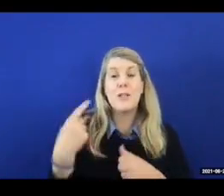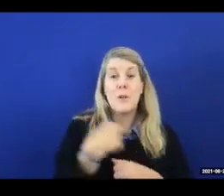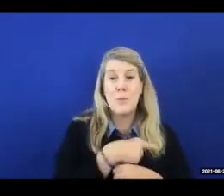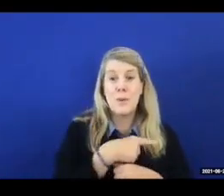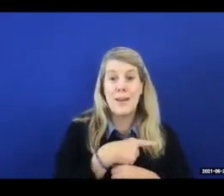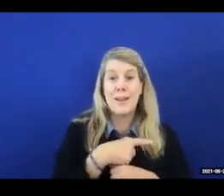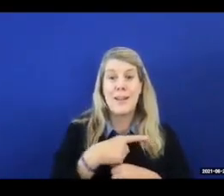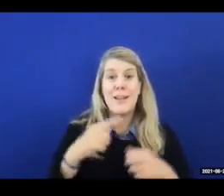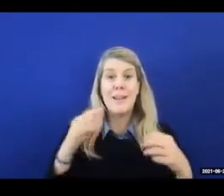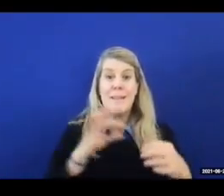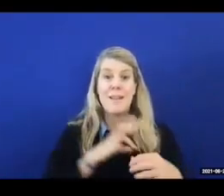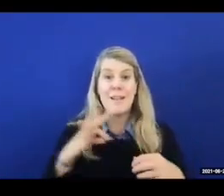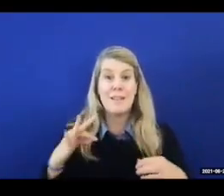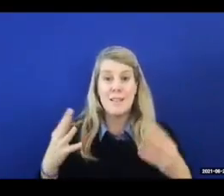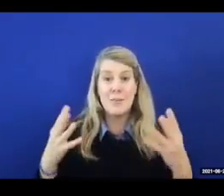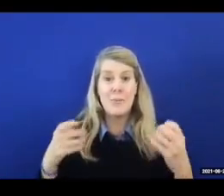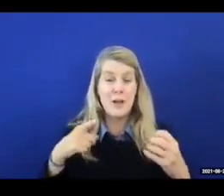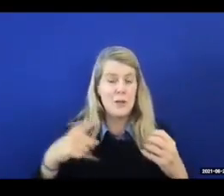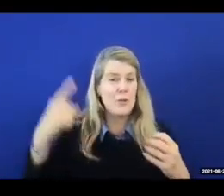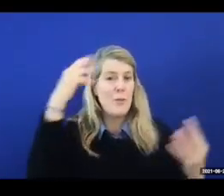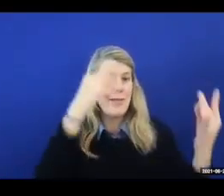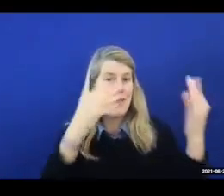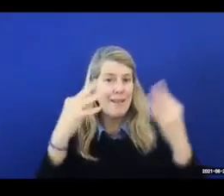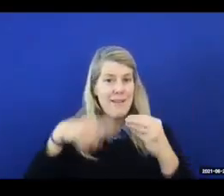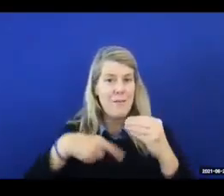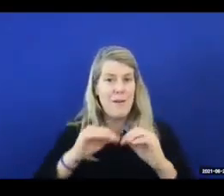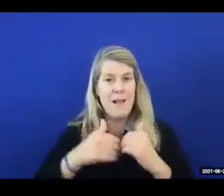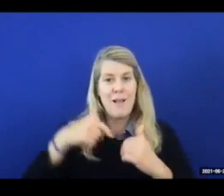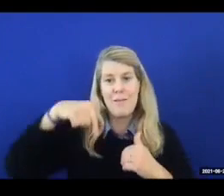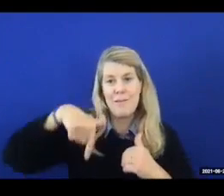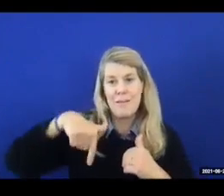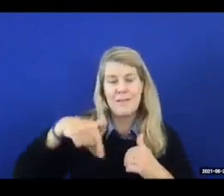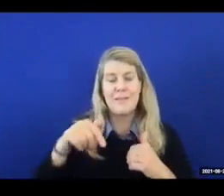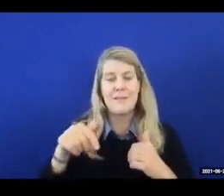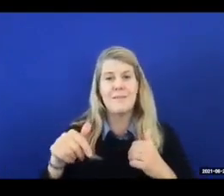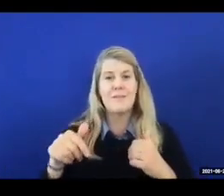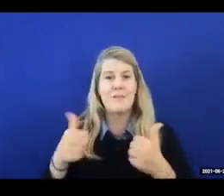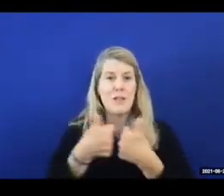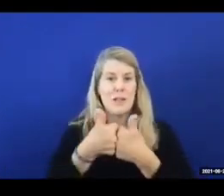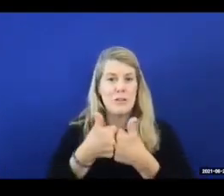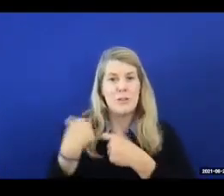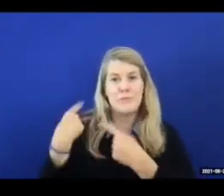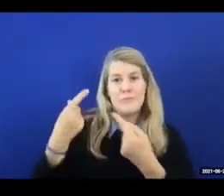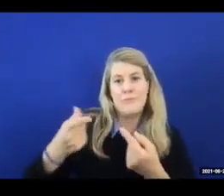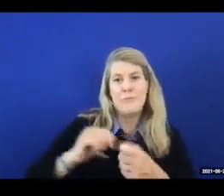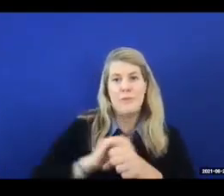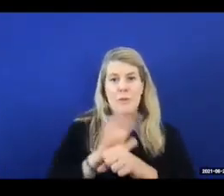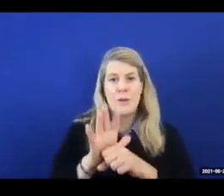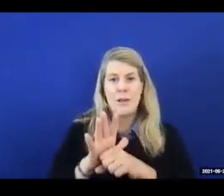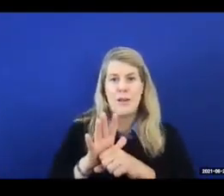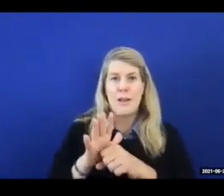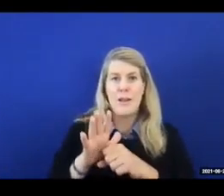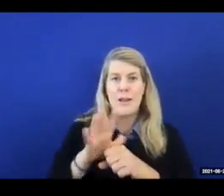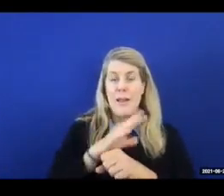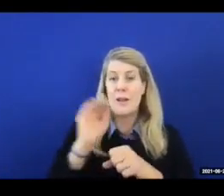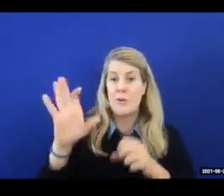to consider how these unique and historic experiences, as well as your education, have changed you.